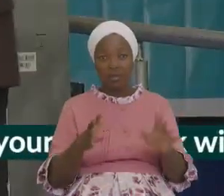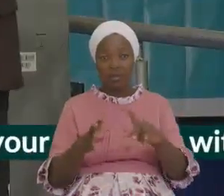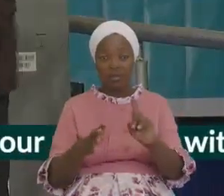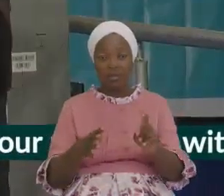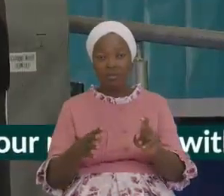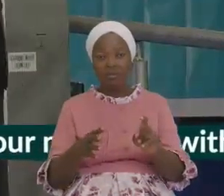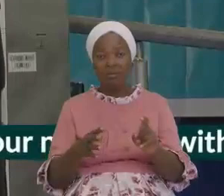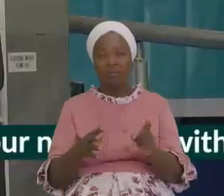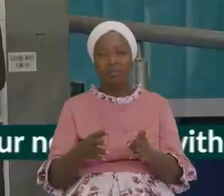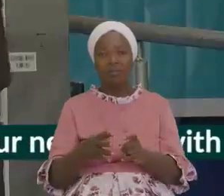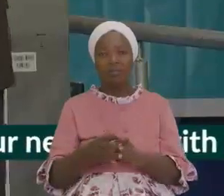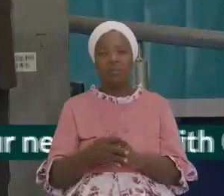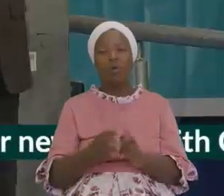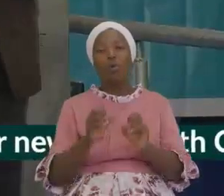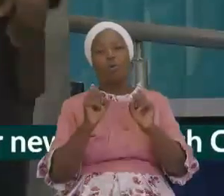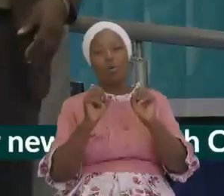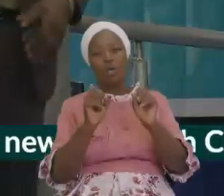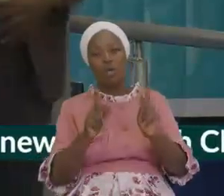It's okay.